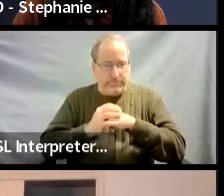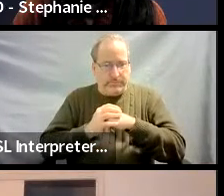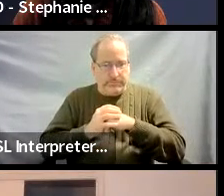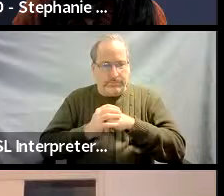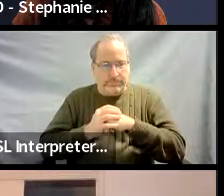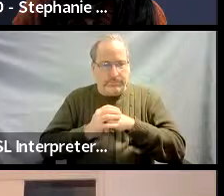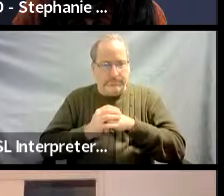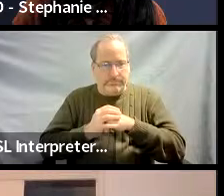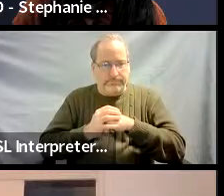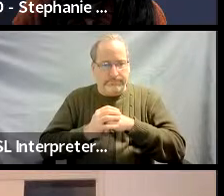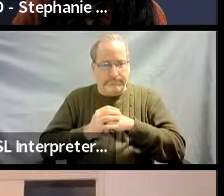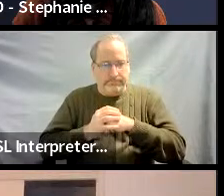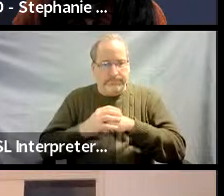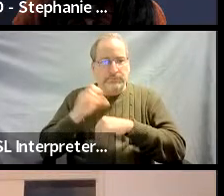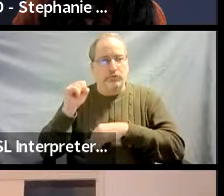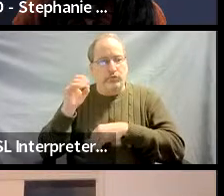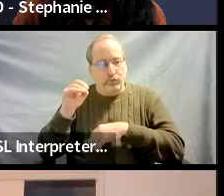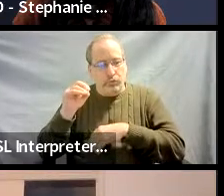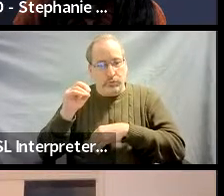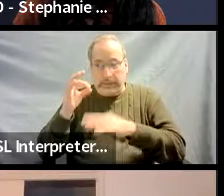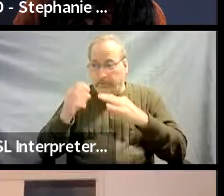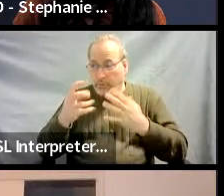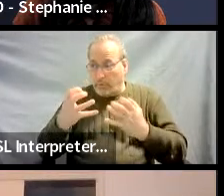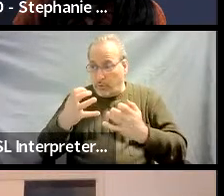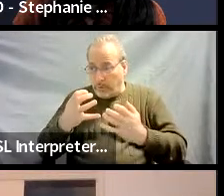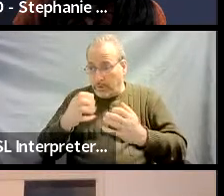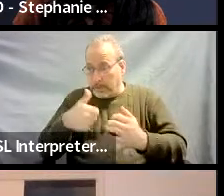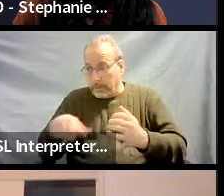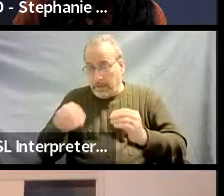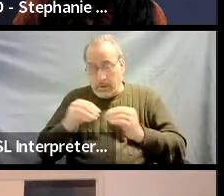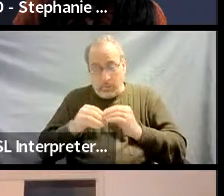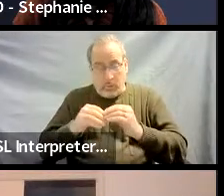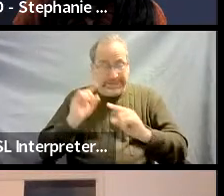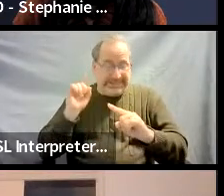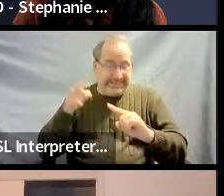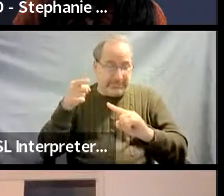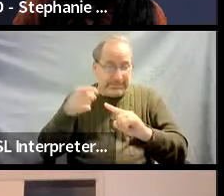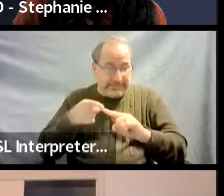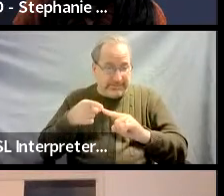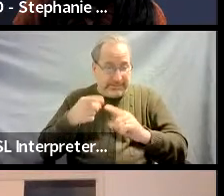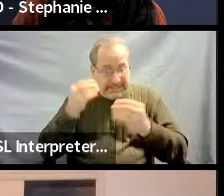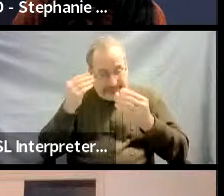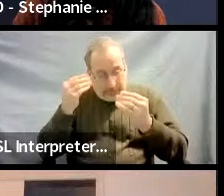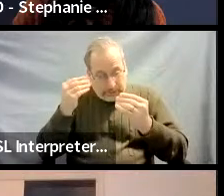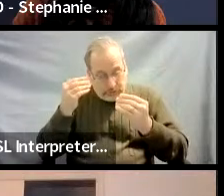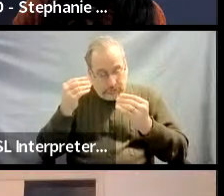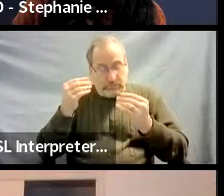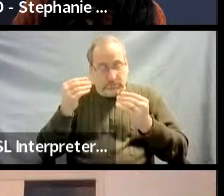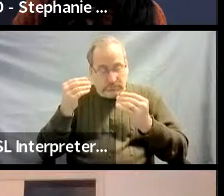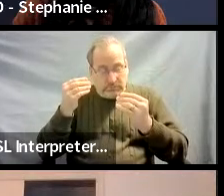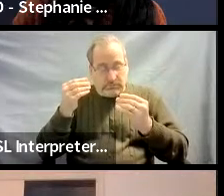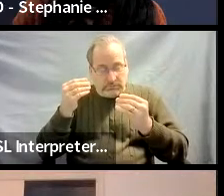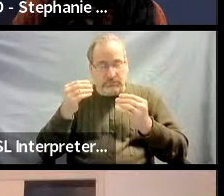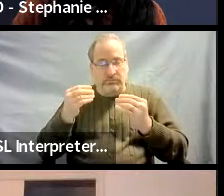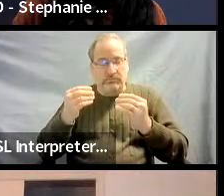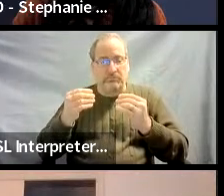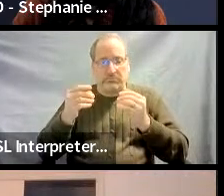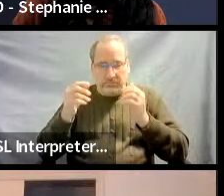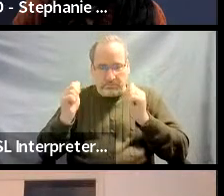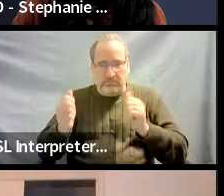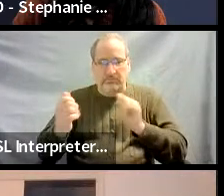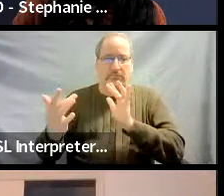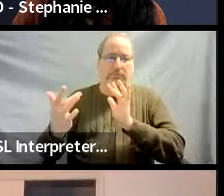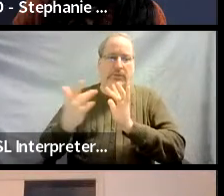the community. So if you would like any more specifics or any more information, please don't hesitate